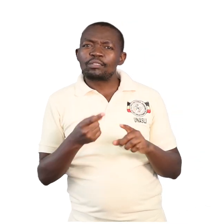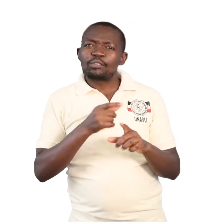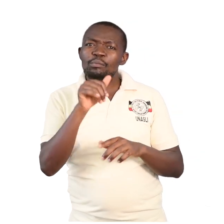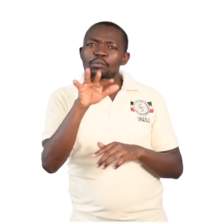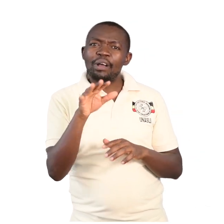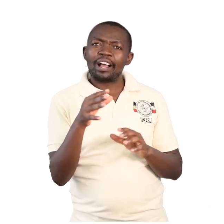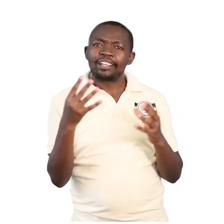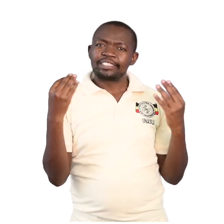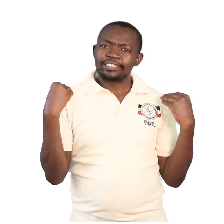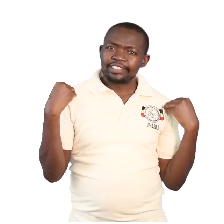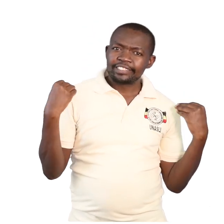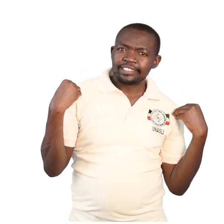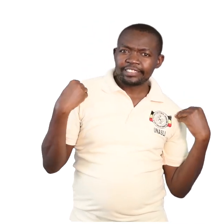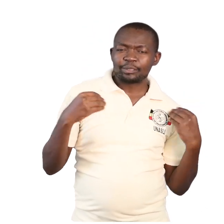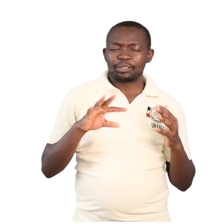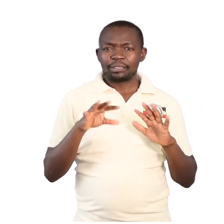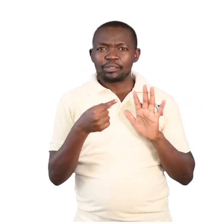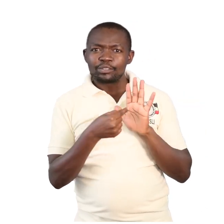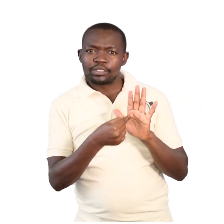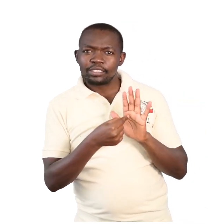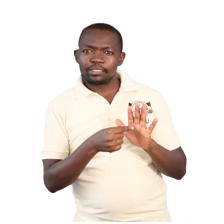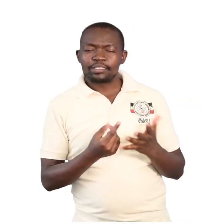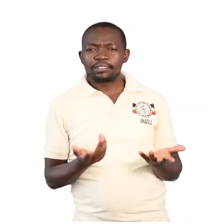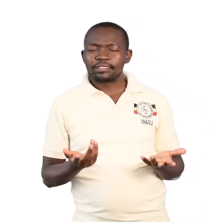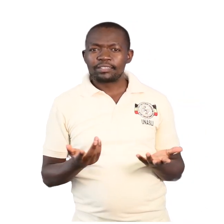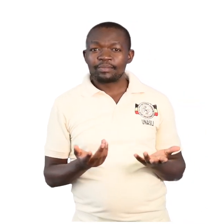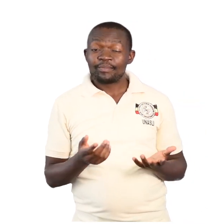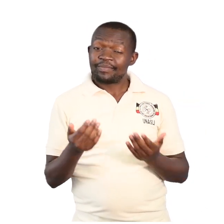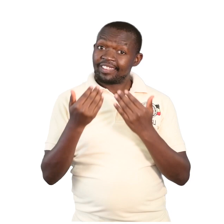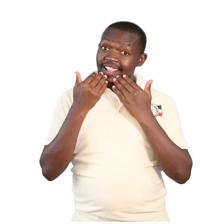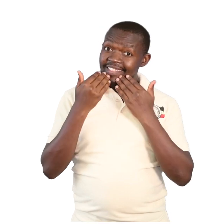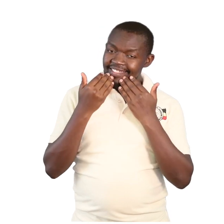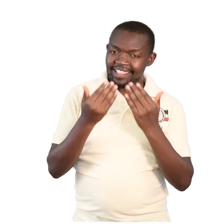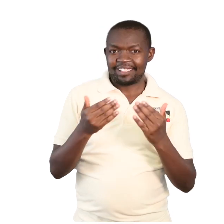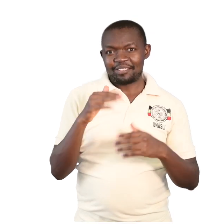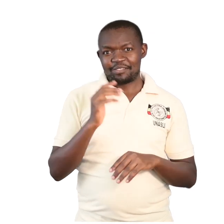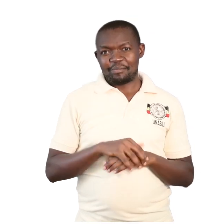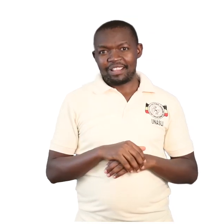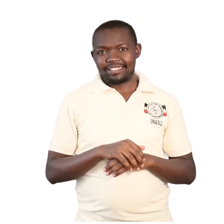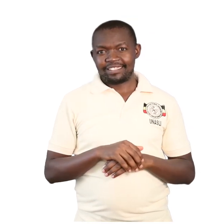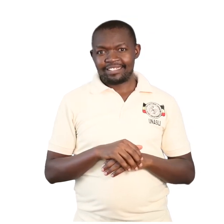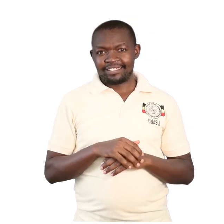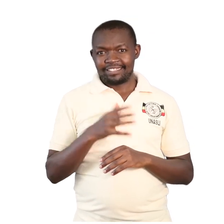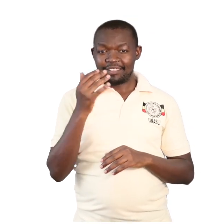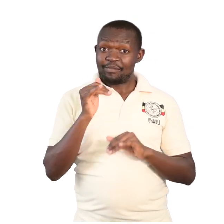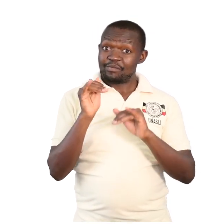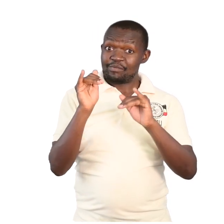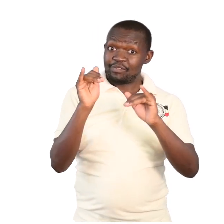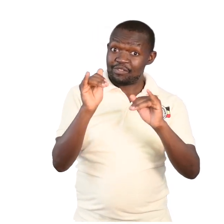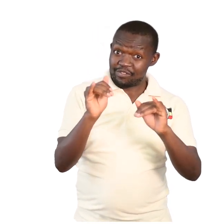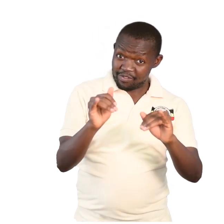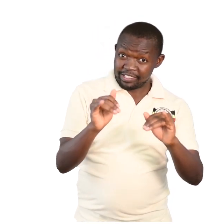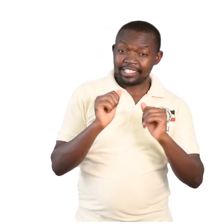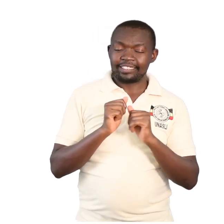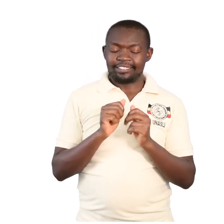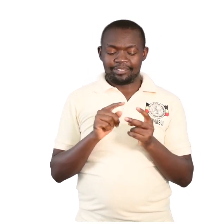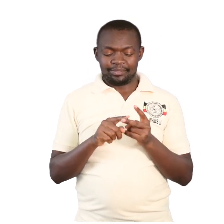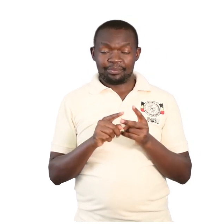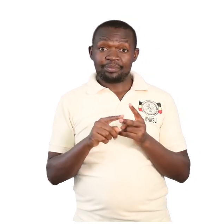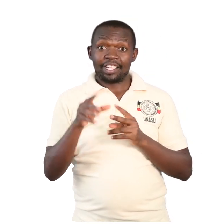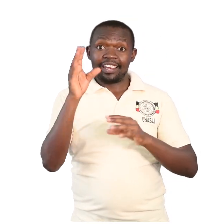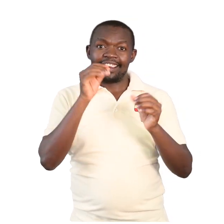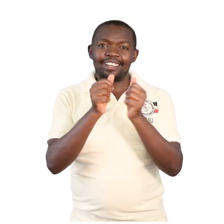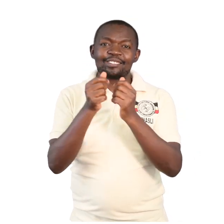experiment or demonstration? I thank you so much for staying and learning with